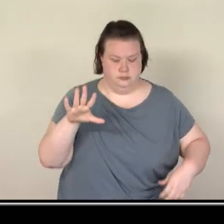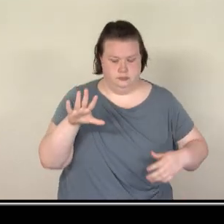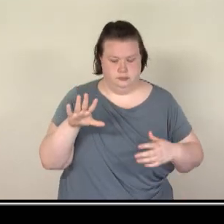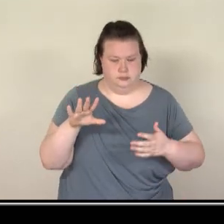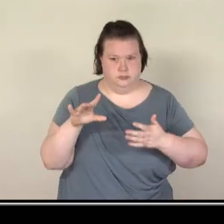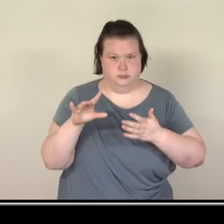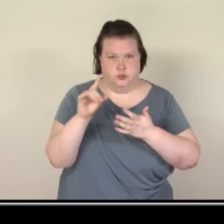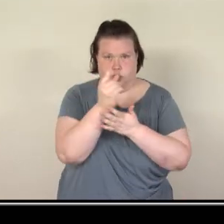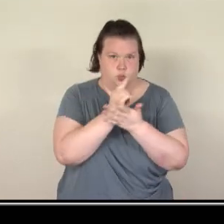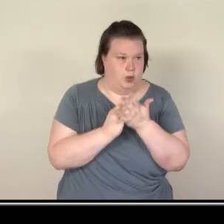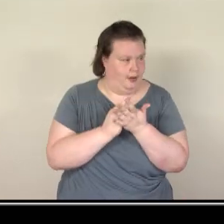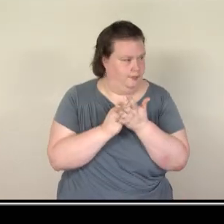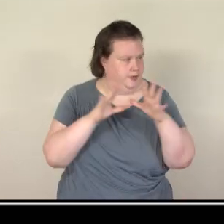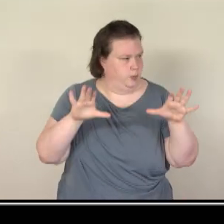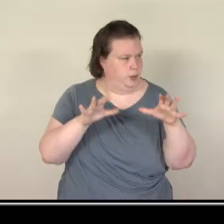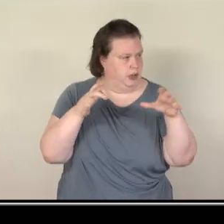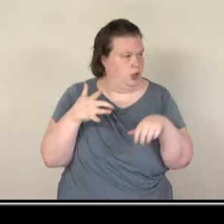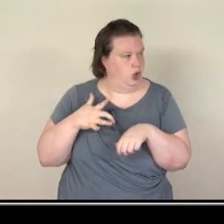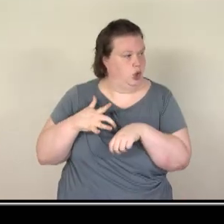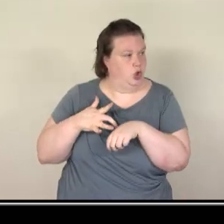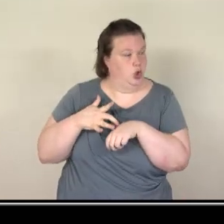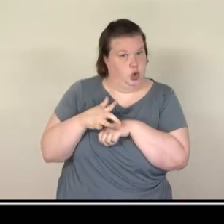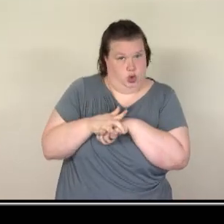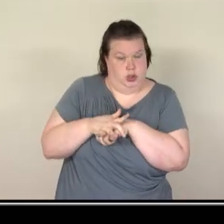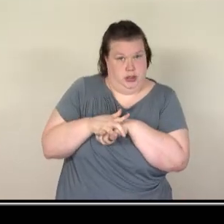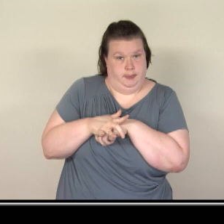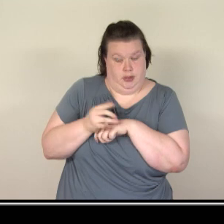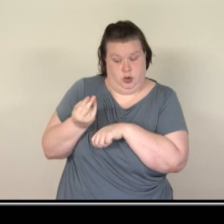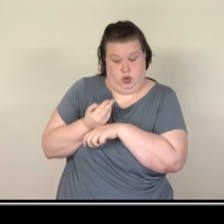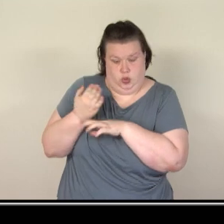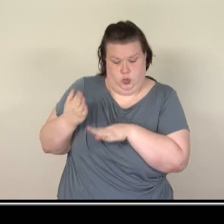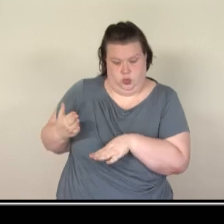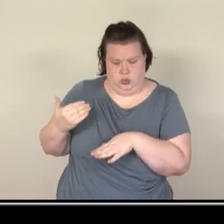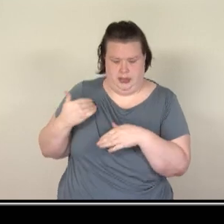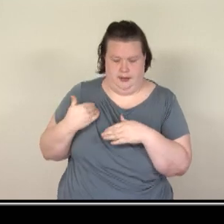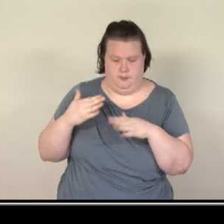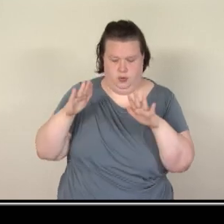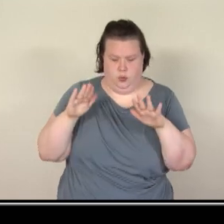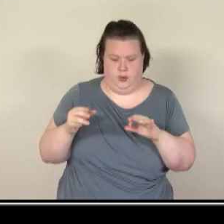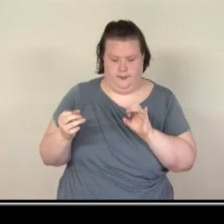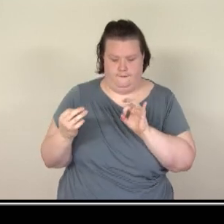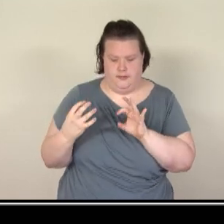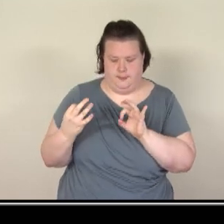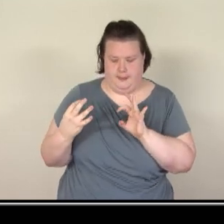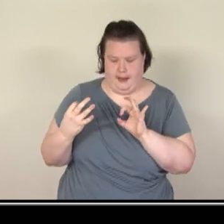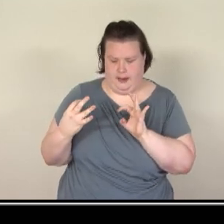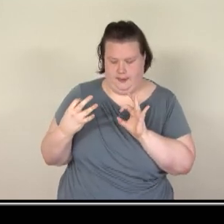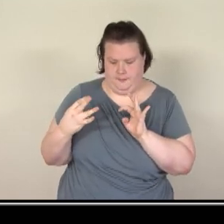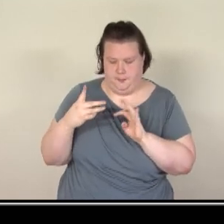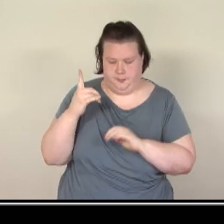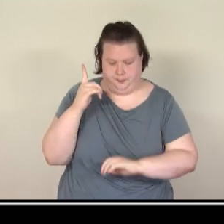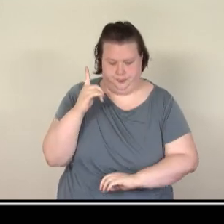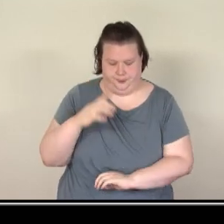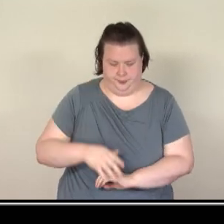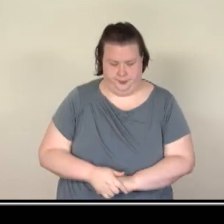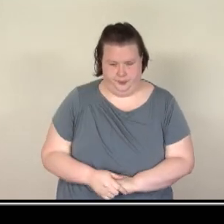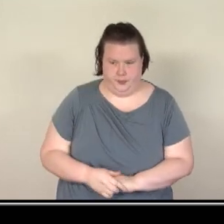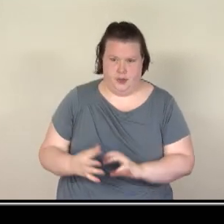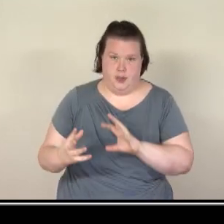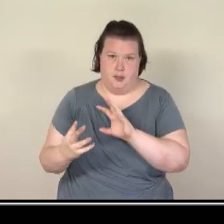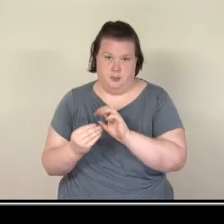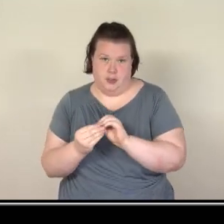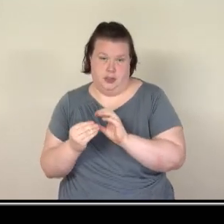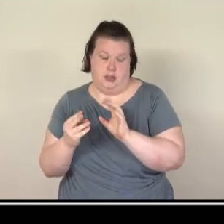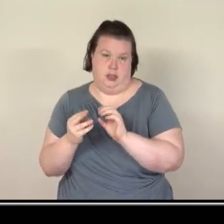word cloud that we generated early on when we were talking with the users. There's some really great feedback from all the meetings that we've had with the students and the